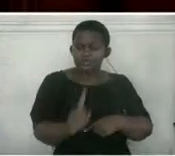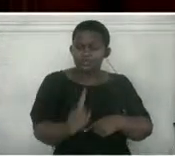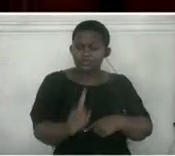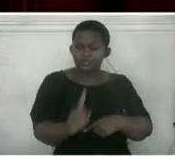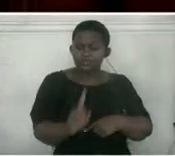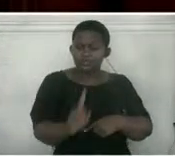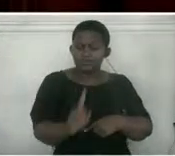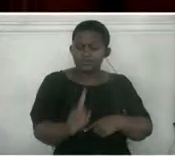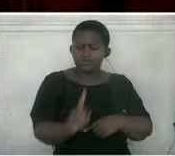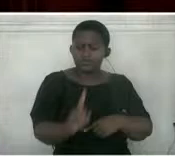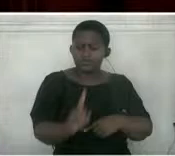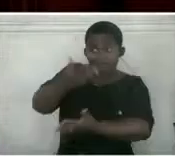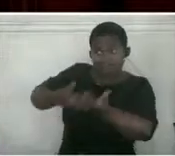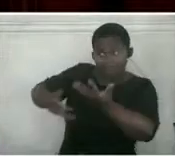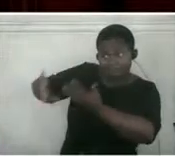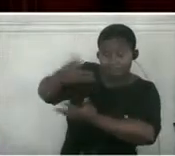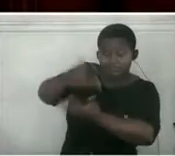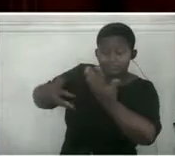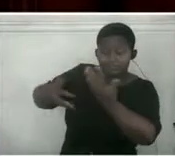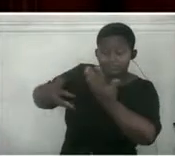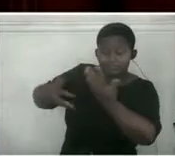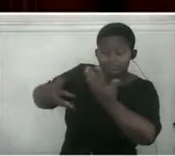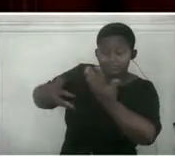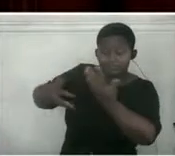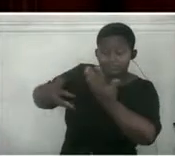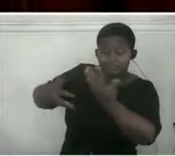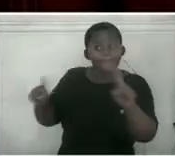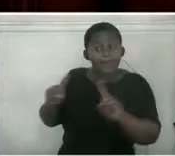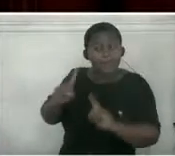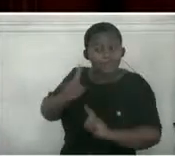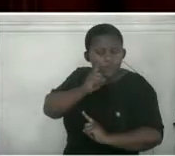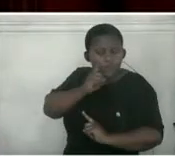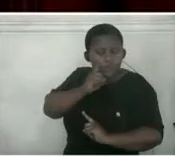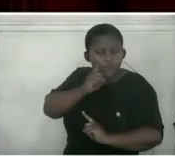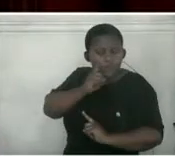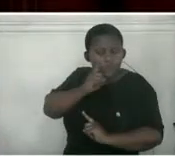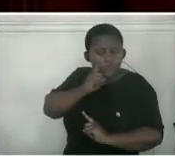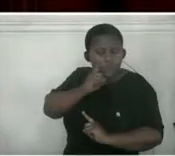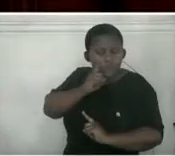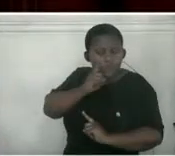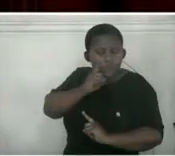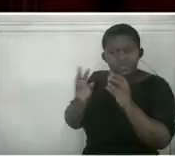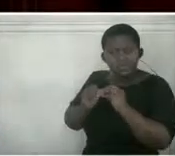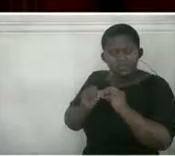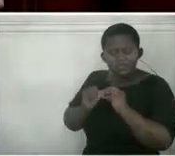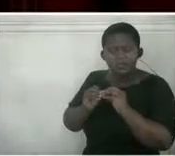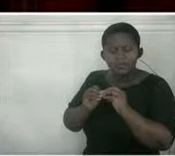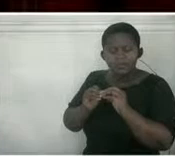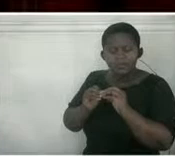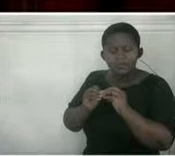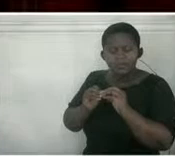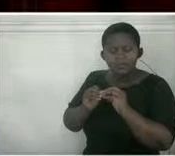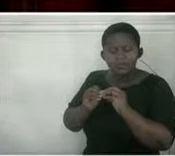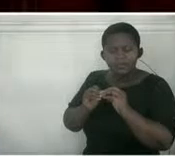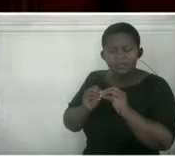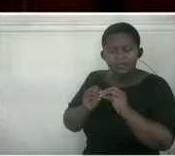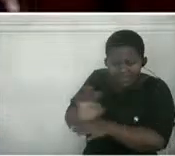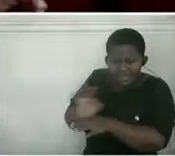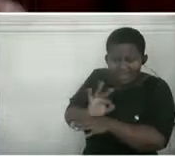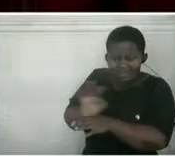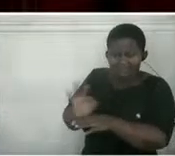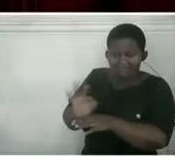going to be engaging for engagement. We will be looking on this meeting on the plan that